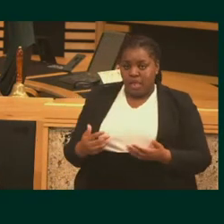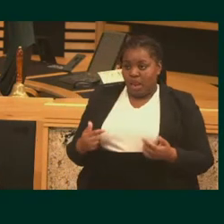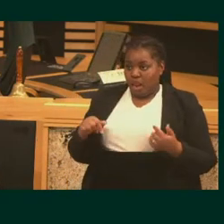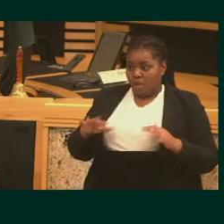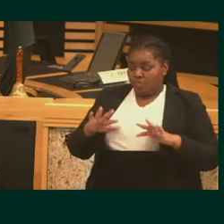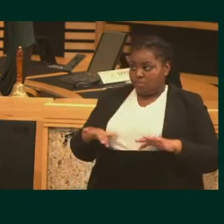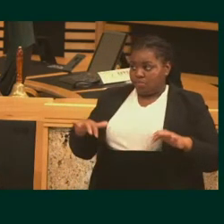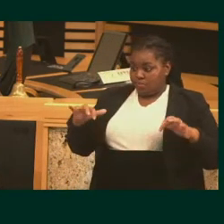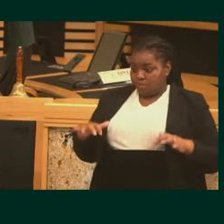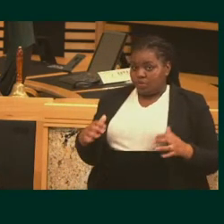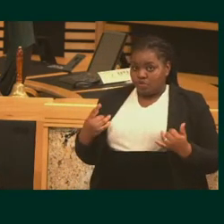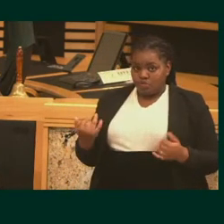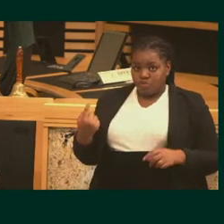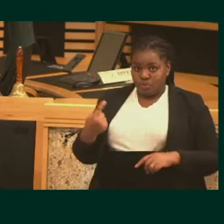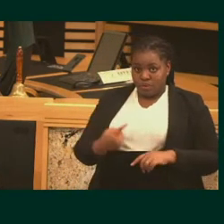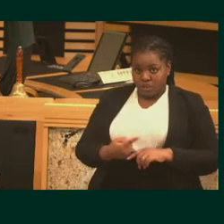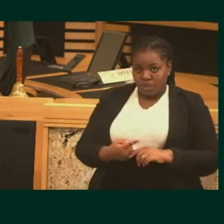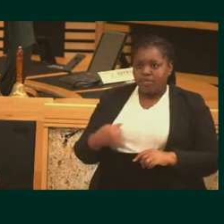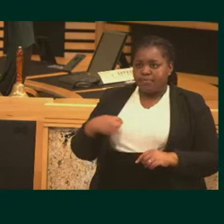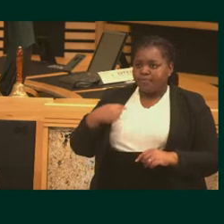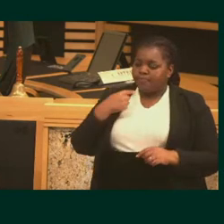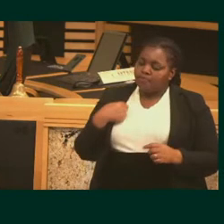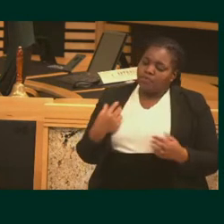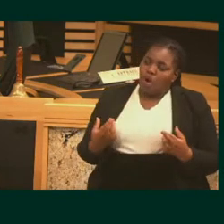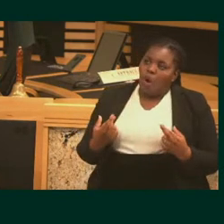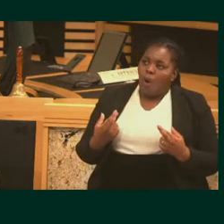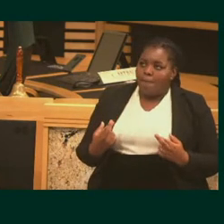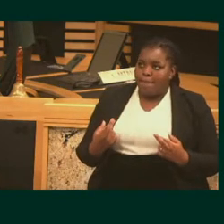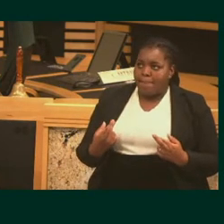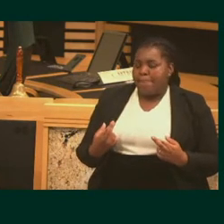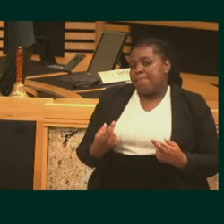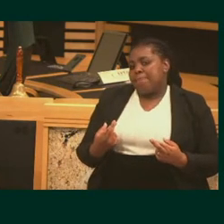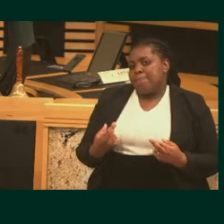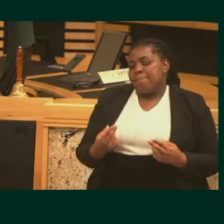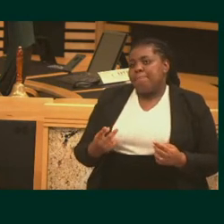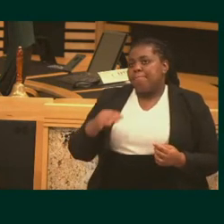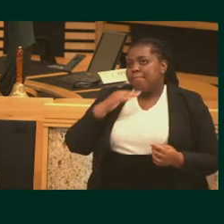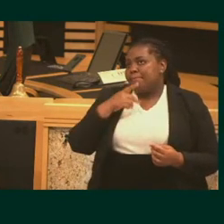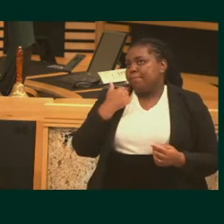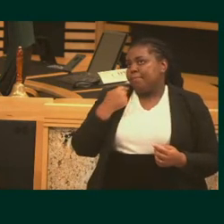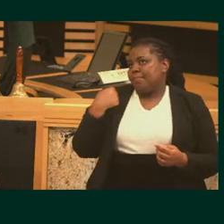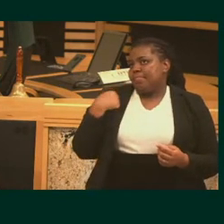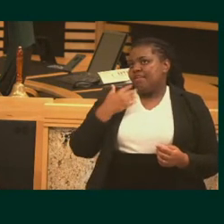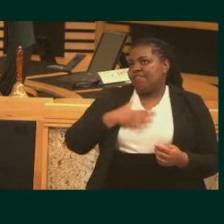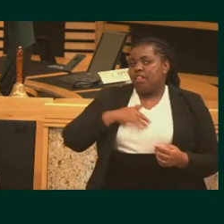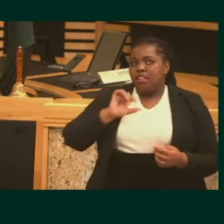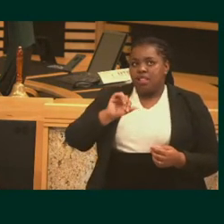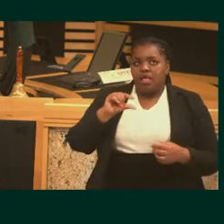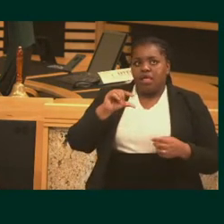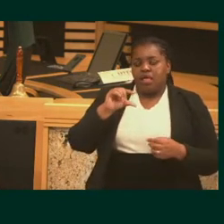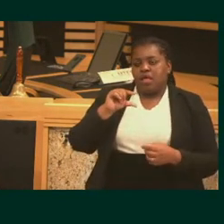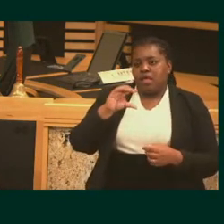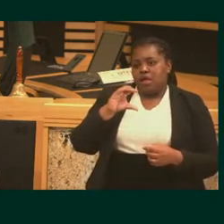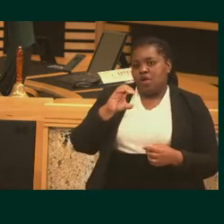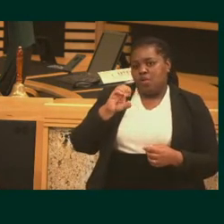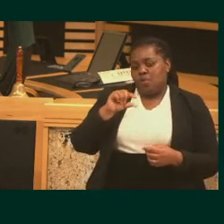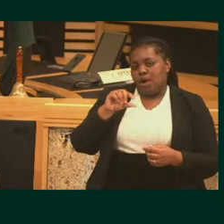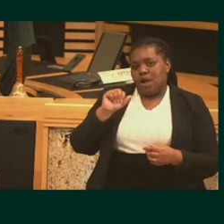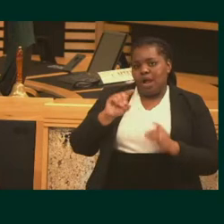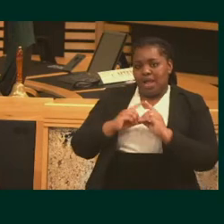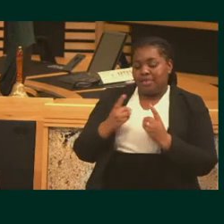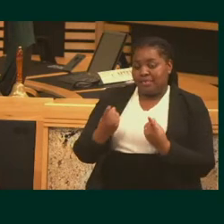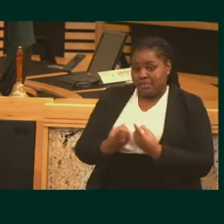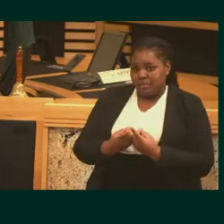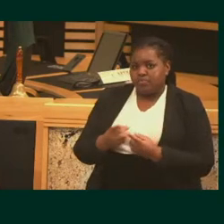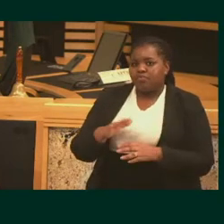assembly today with a message of Hope and optimism the recent feeling of the goad Dam to its maximum capacity